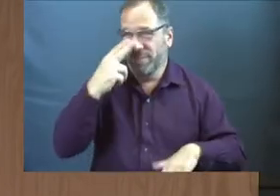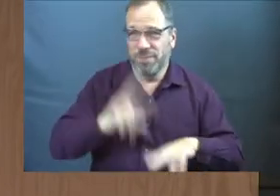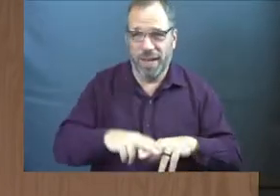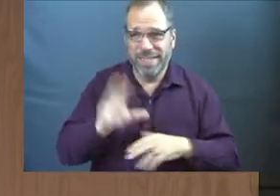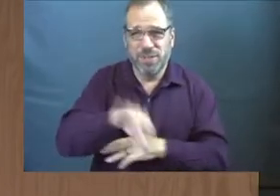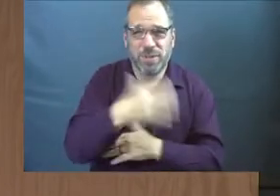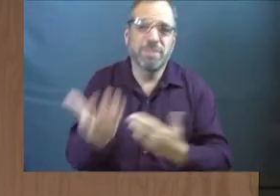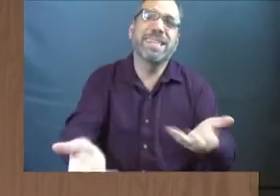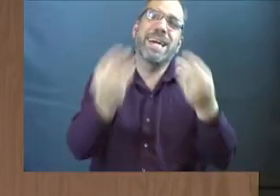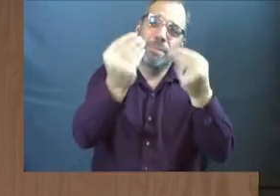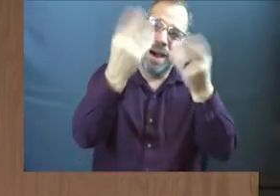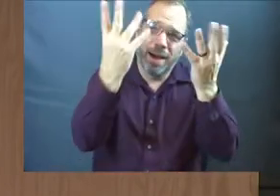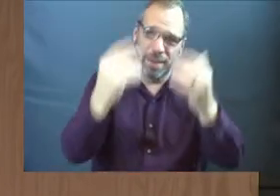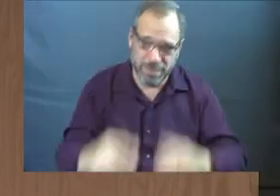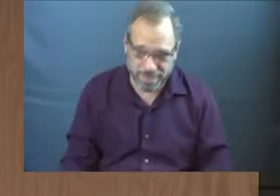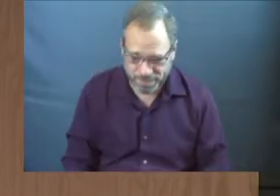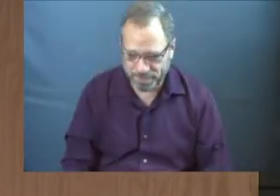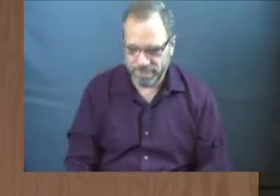It's Christmas after all.